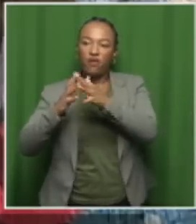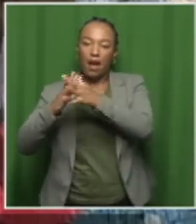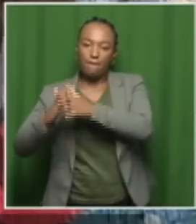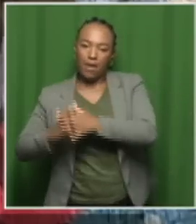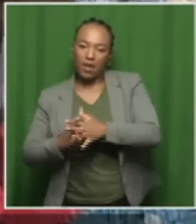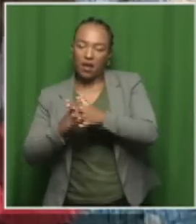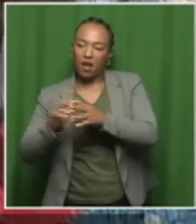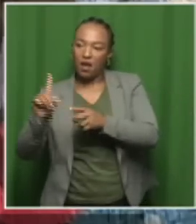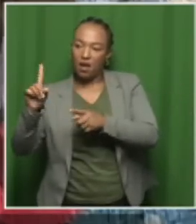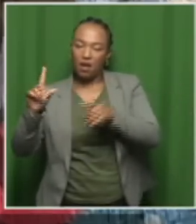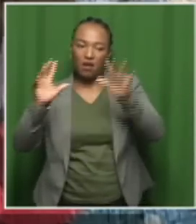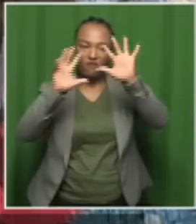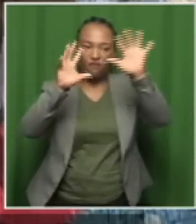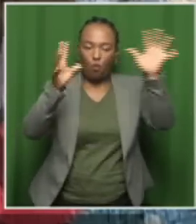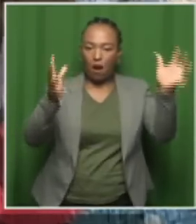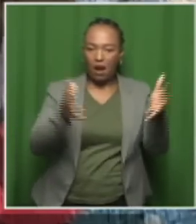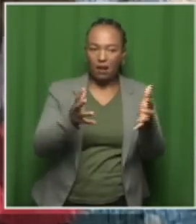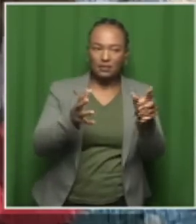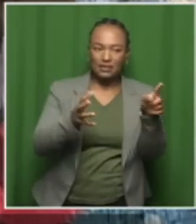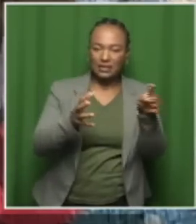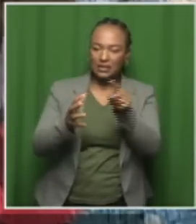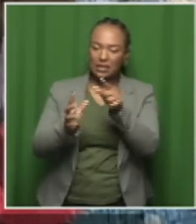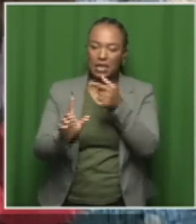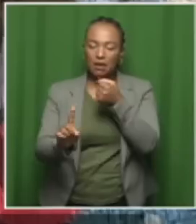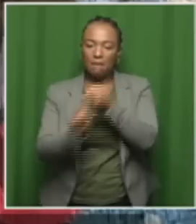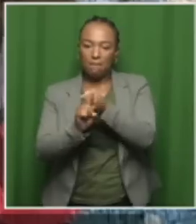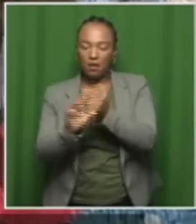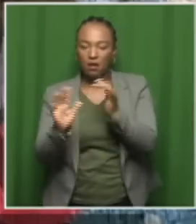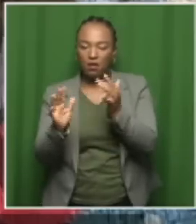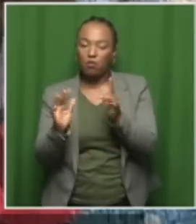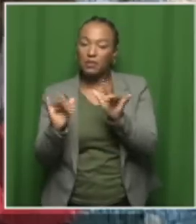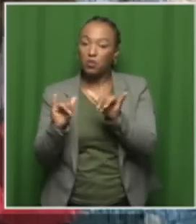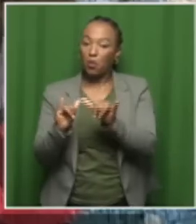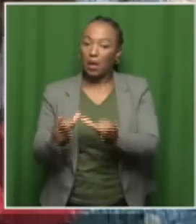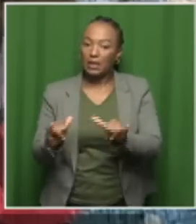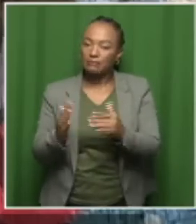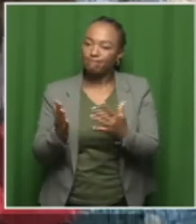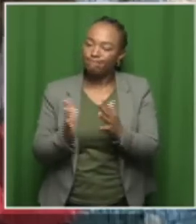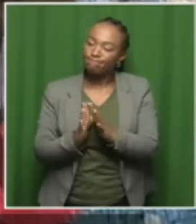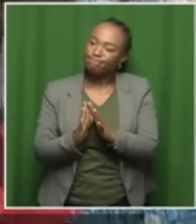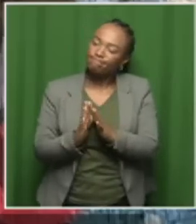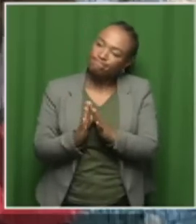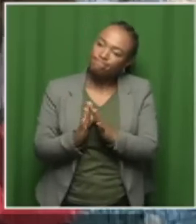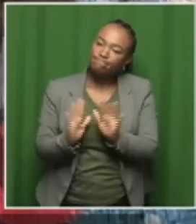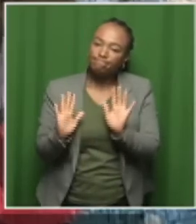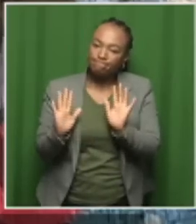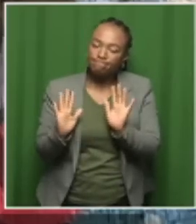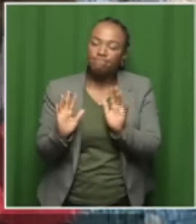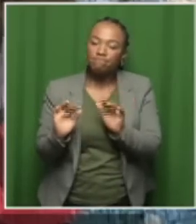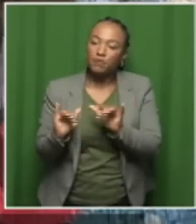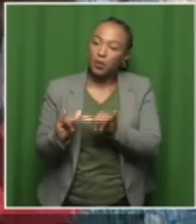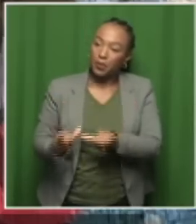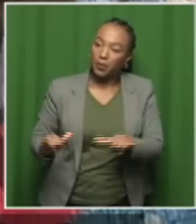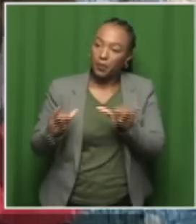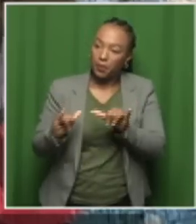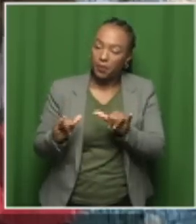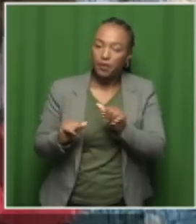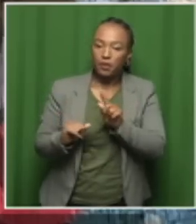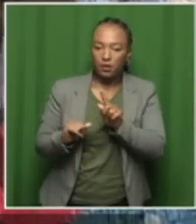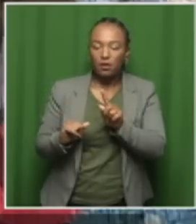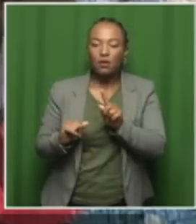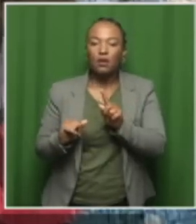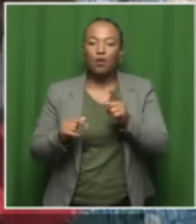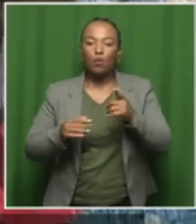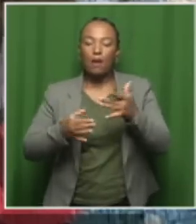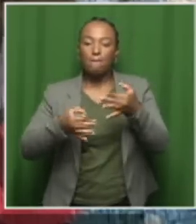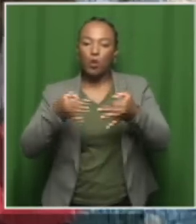as a whole. And we just have to wait with bated breath. There is a view that says that in the midst of all this